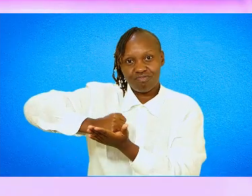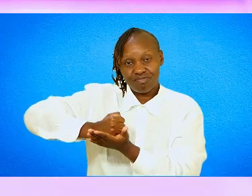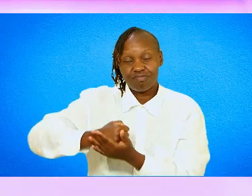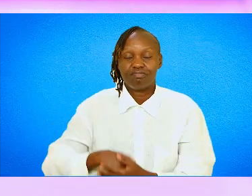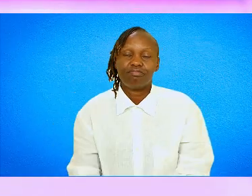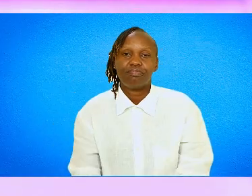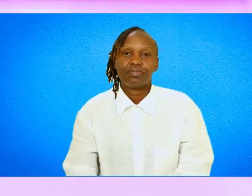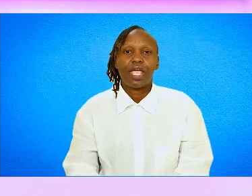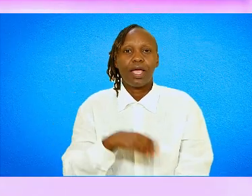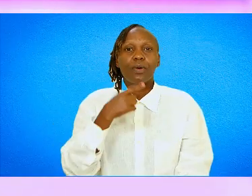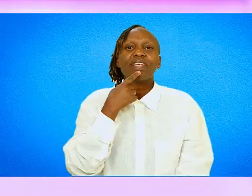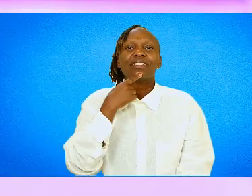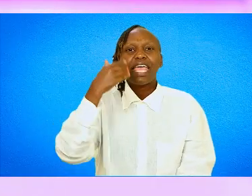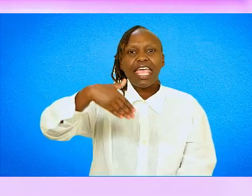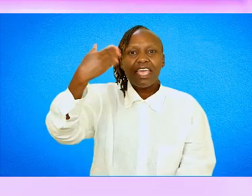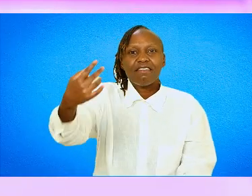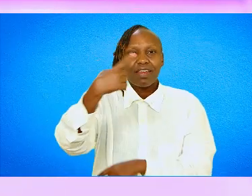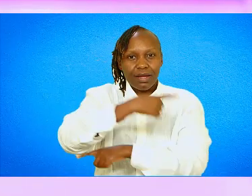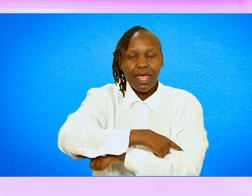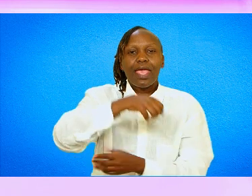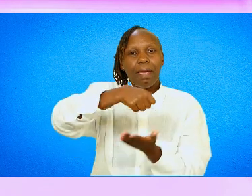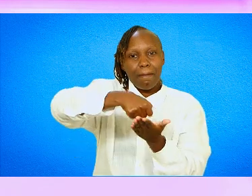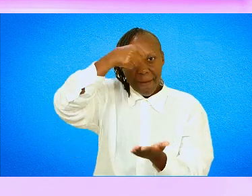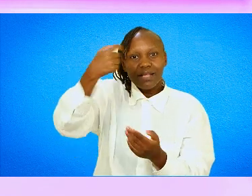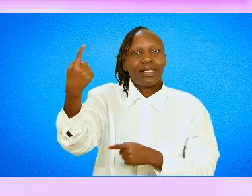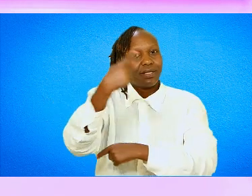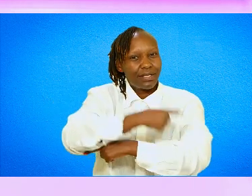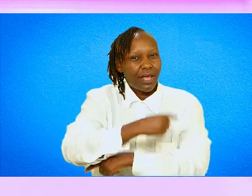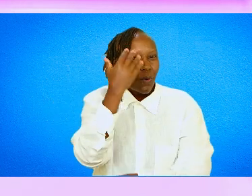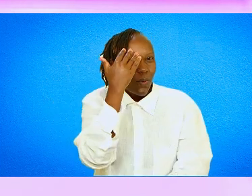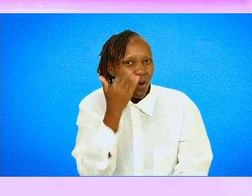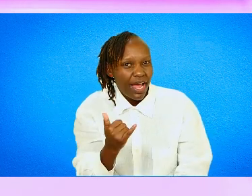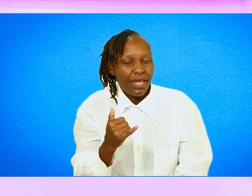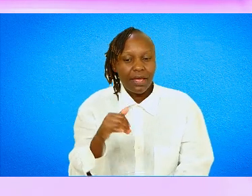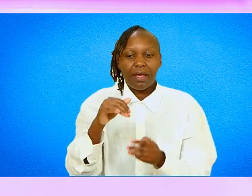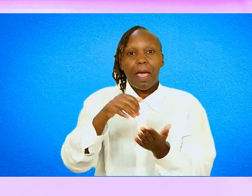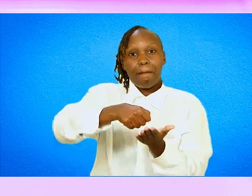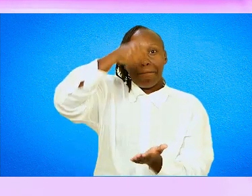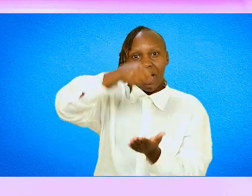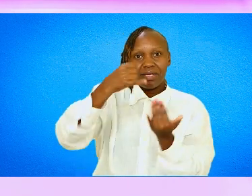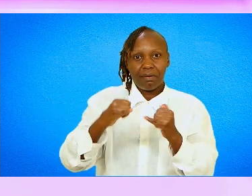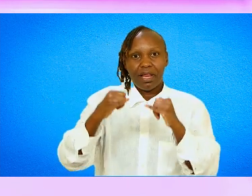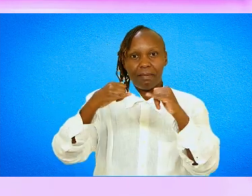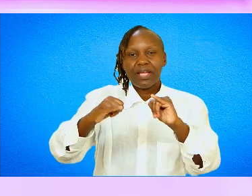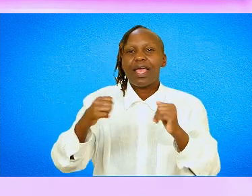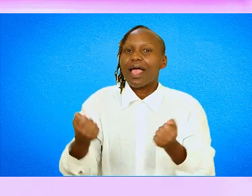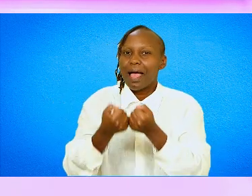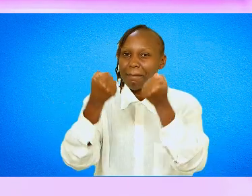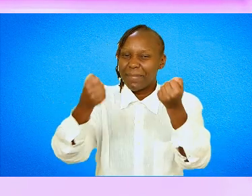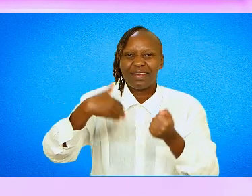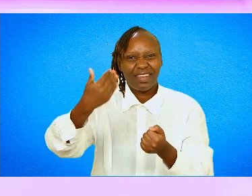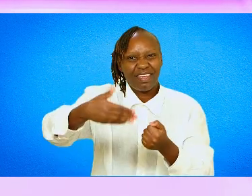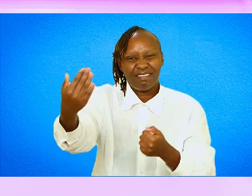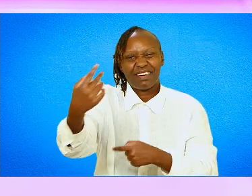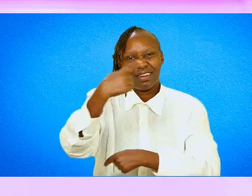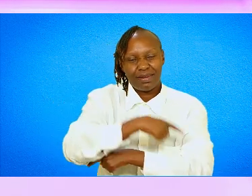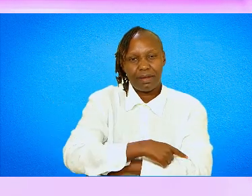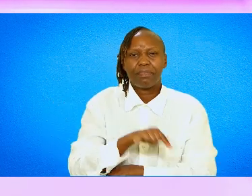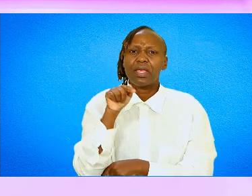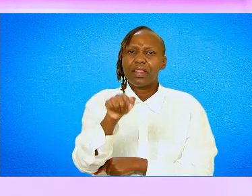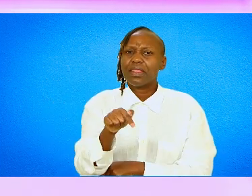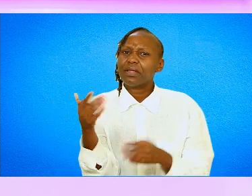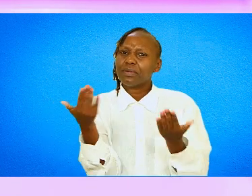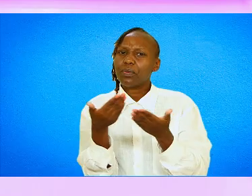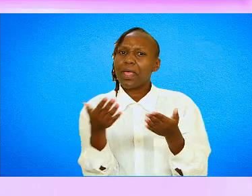We say every day is a budget day because budget implementation happens every day. This is where